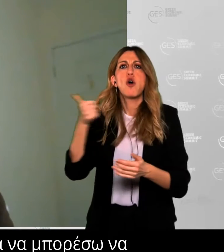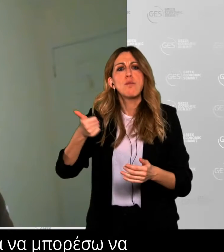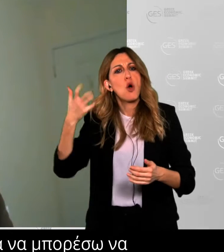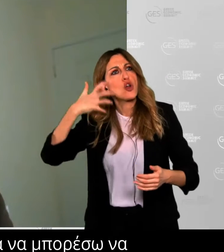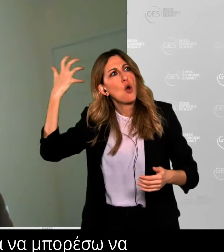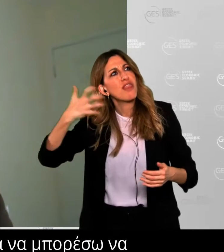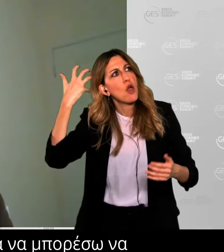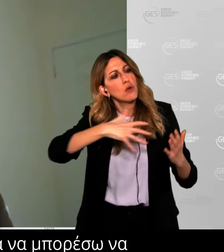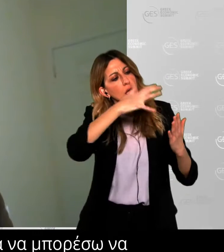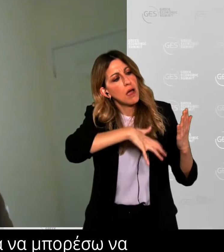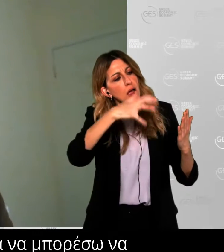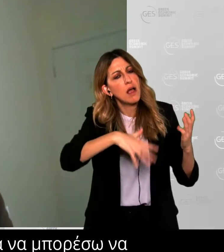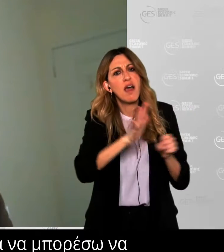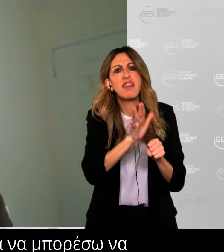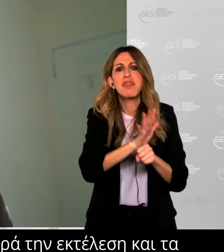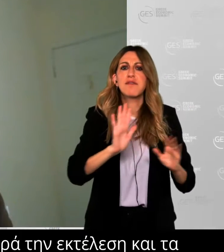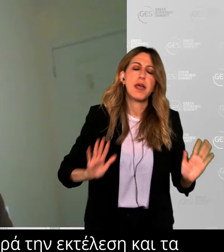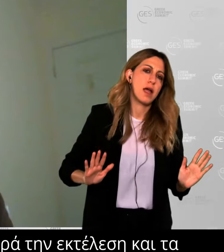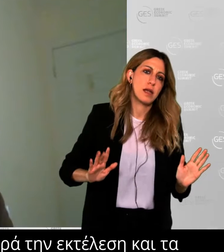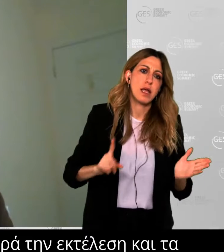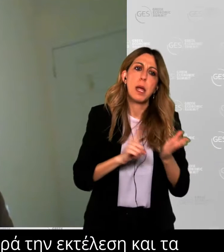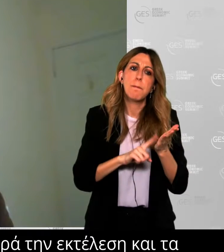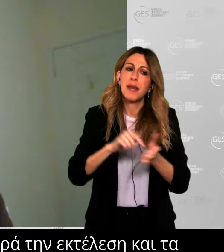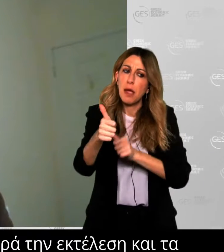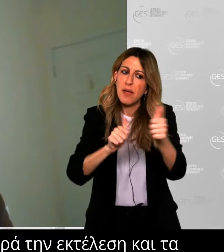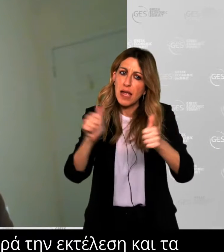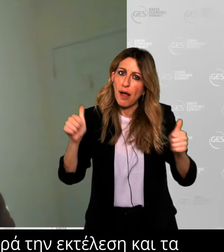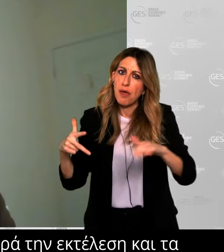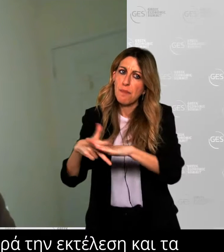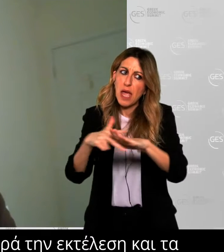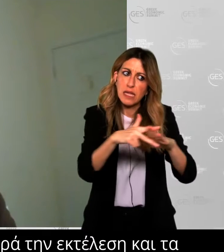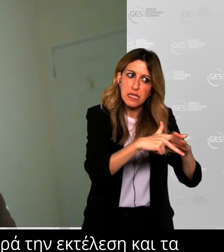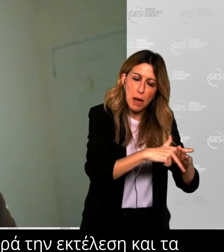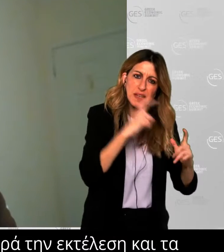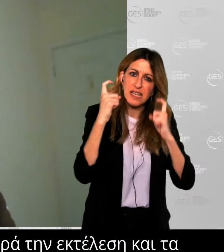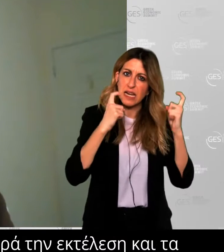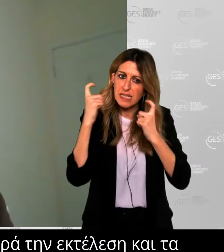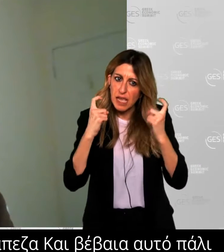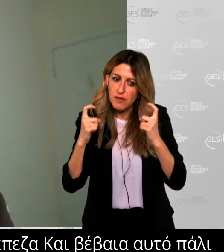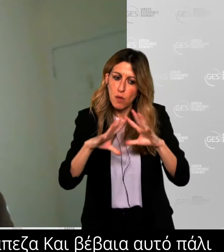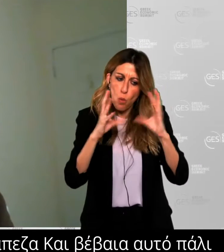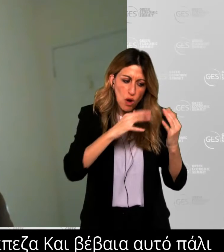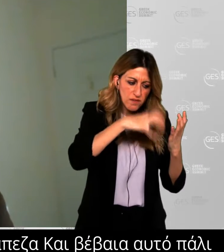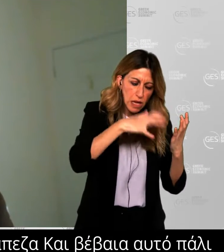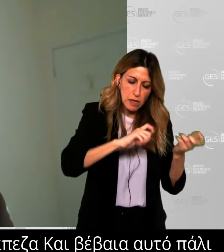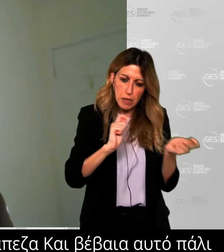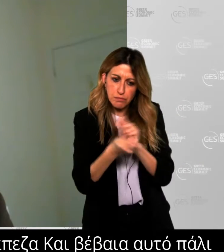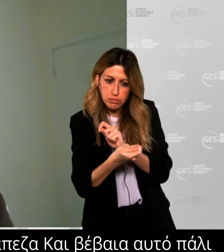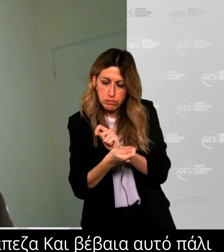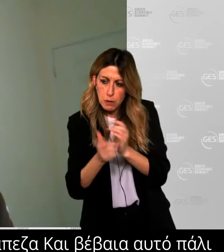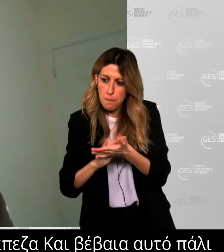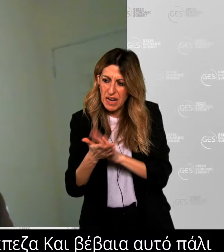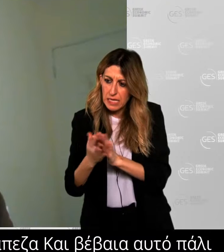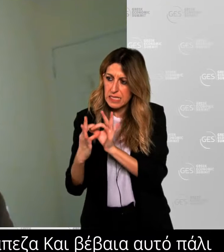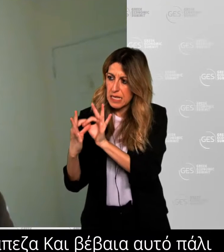that again provides an accountability framework. How are we showing how both banks within the Net Zero Banking Alliance and then also the overall Glasgow